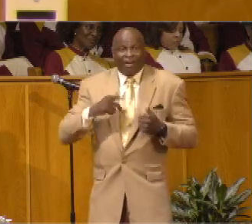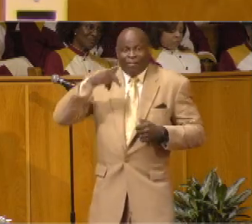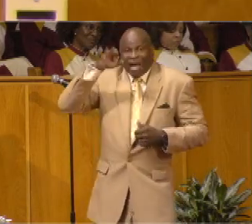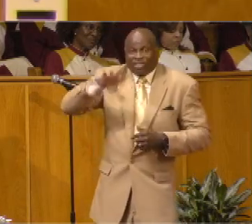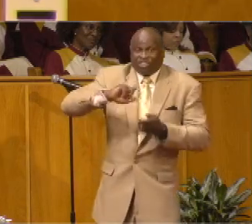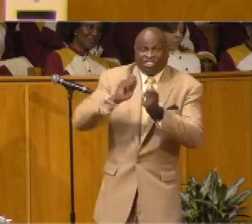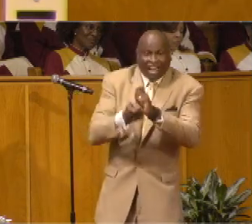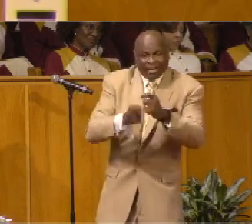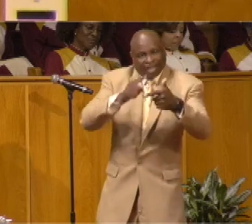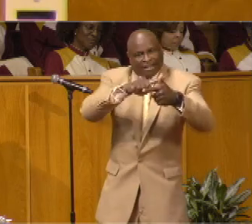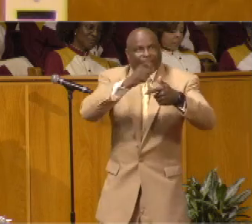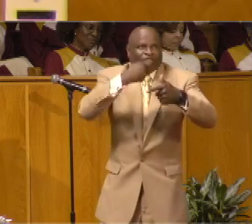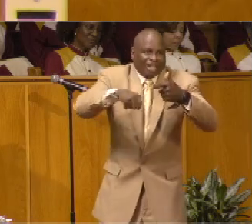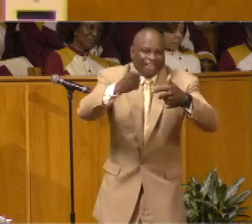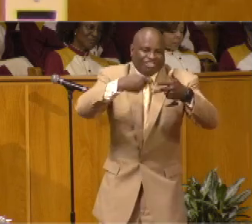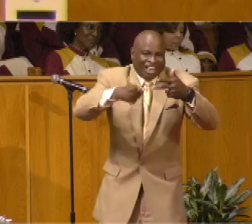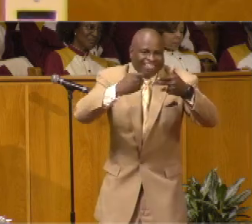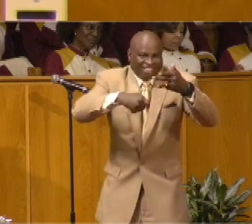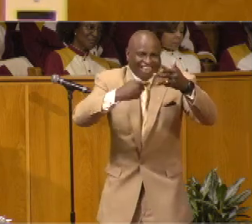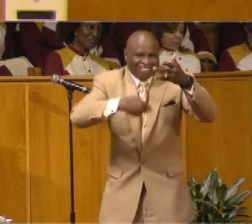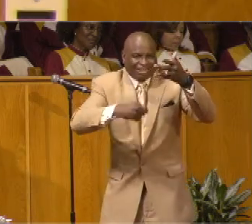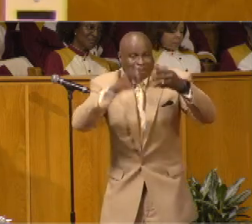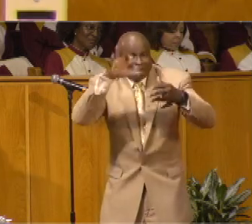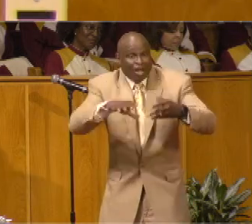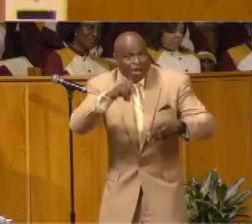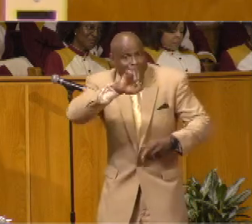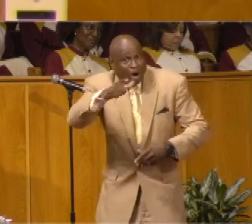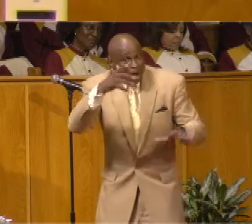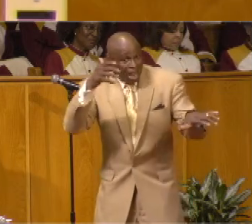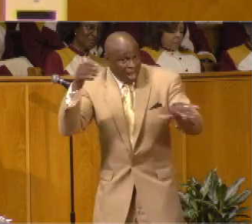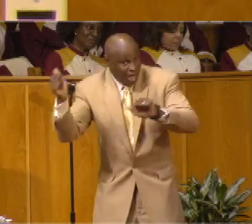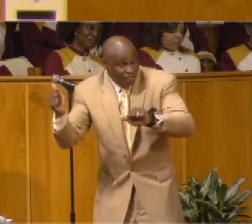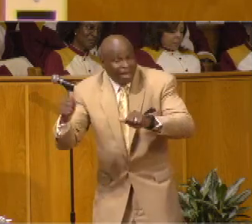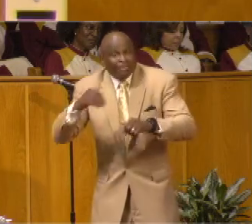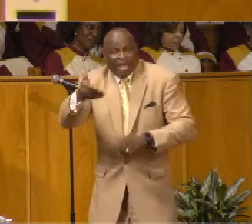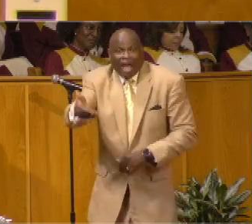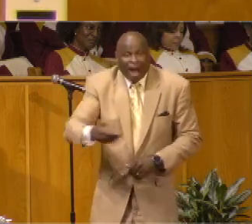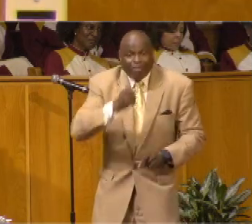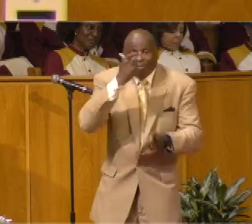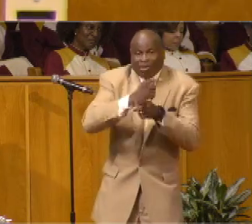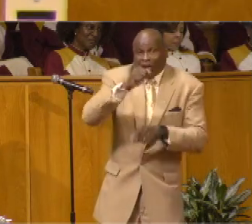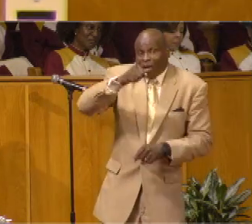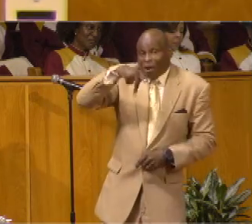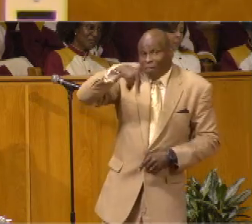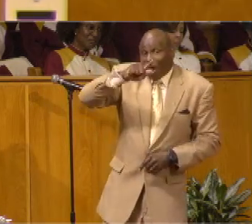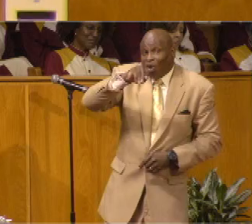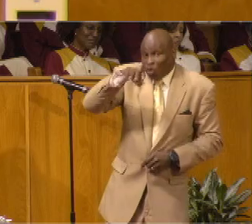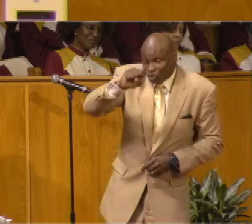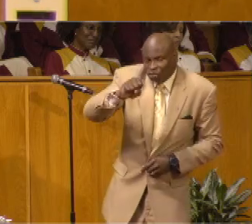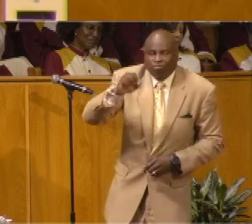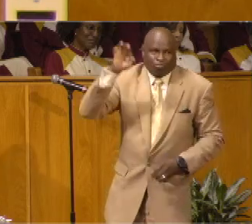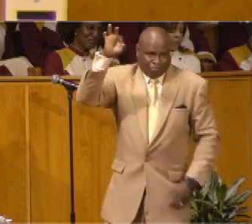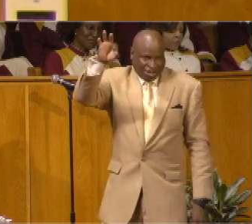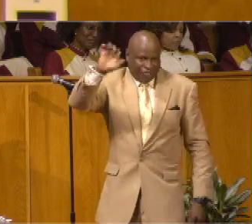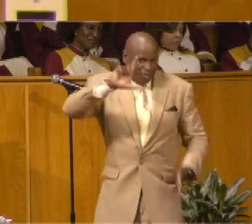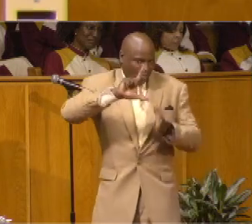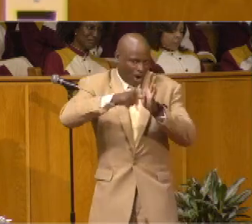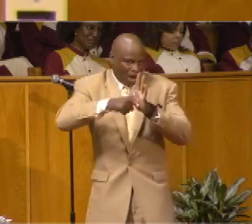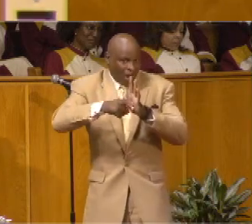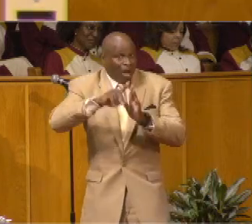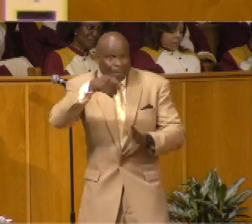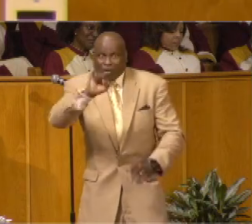pastoral transition. That after Paul left, they hired a brother named Apollos. And Apollos